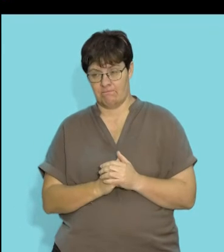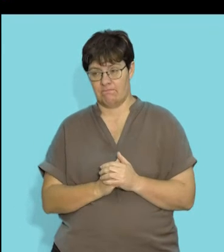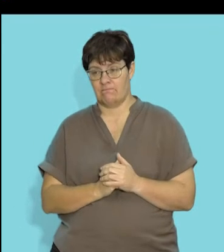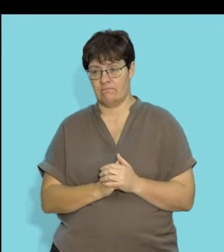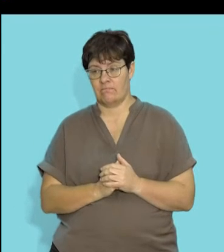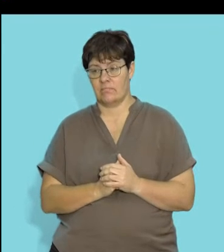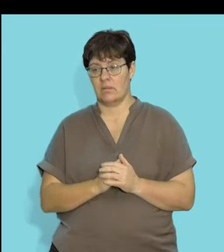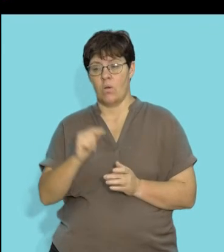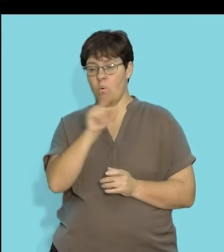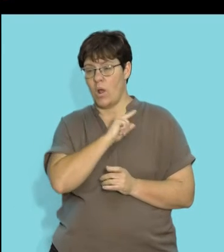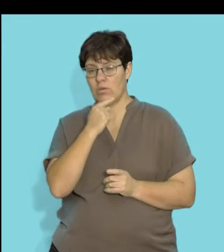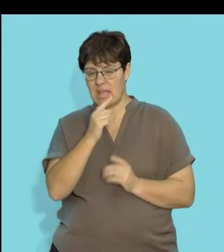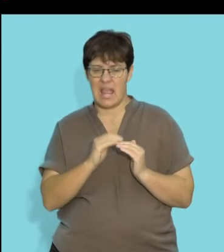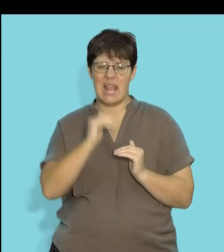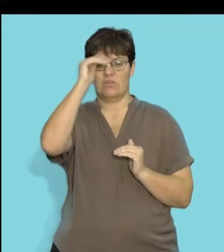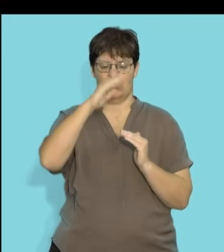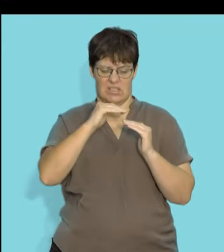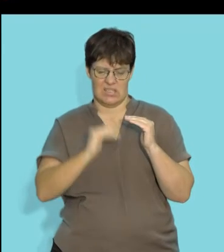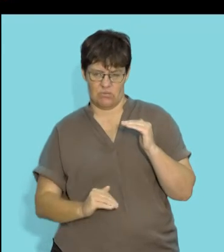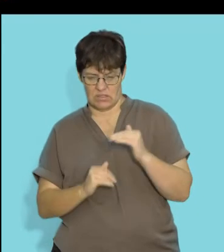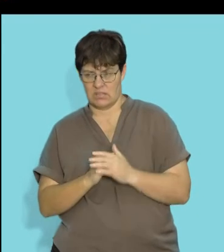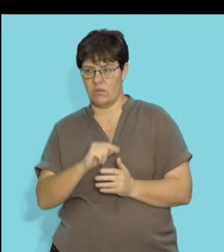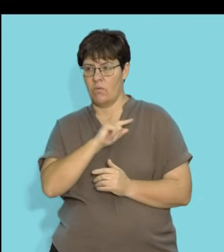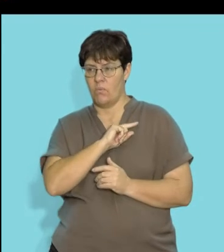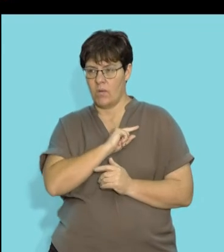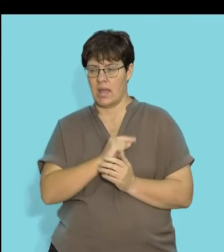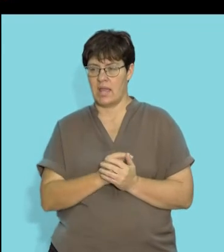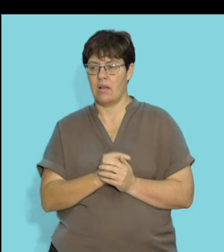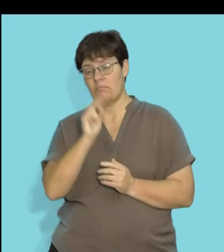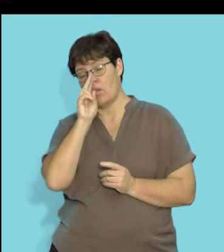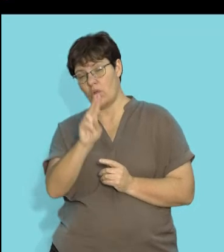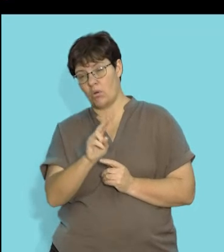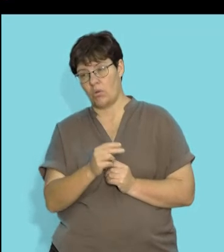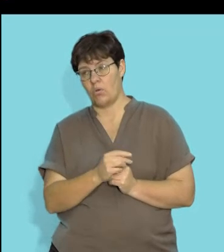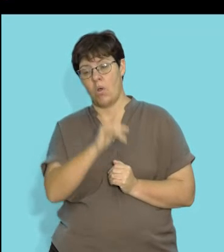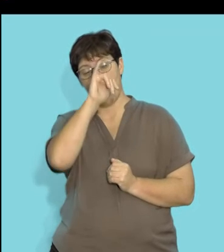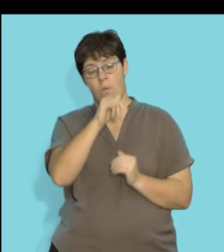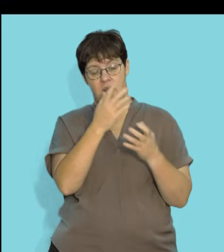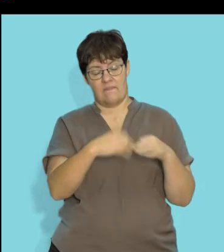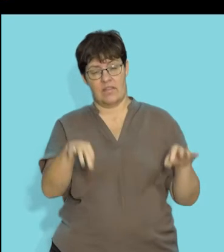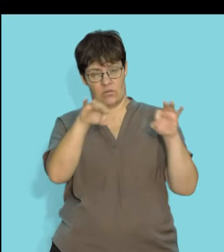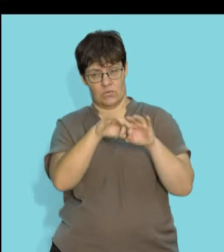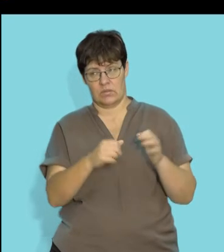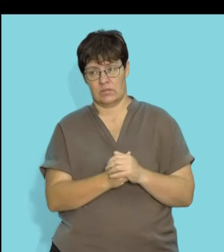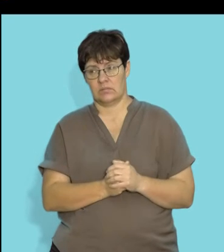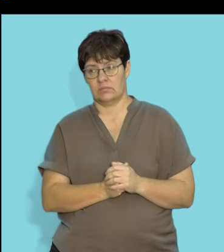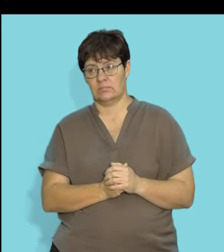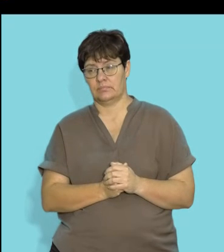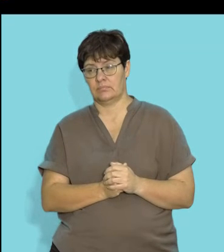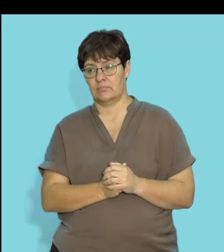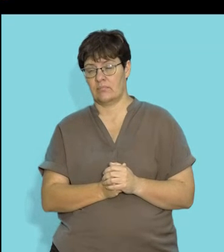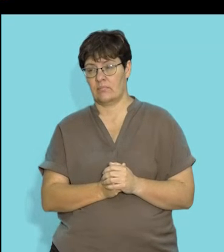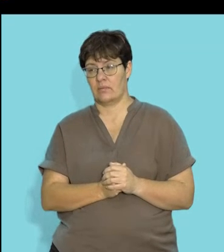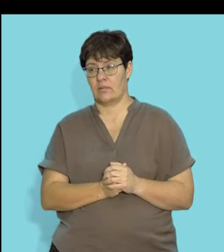This is decreasing. And then why are we saying increasing and decreasing? Is because we are mainly looking at the y value,